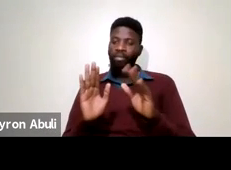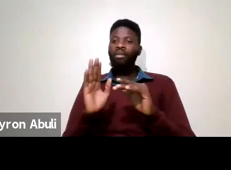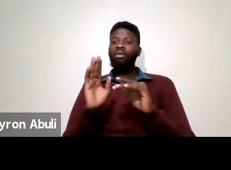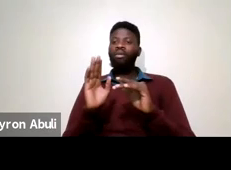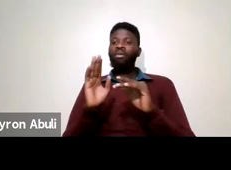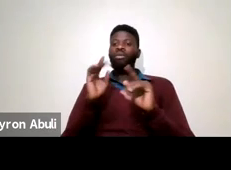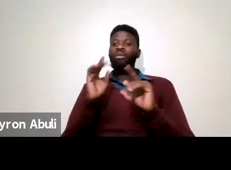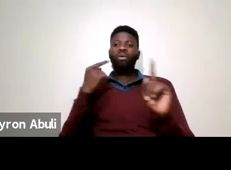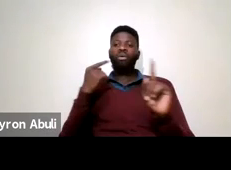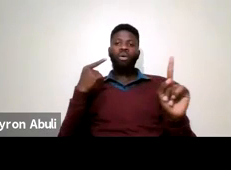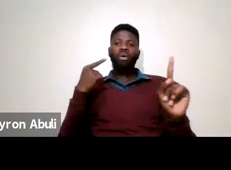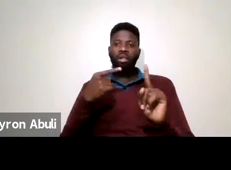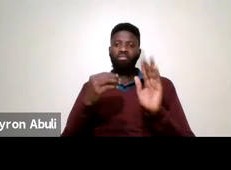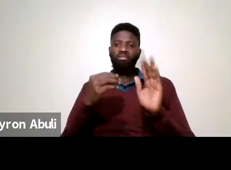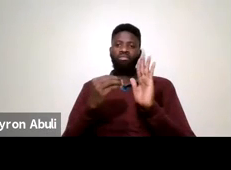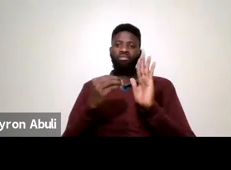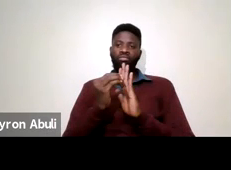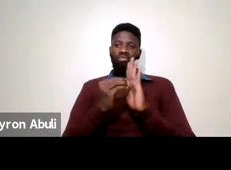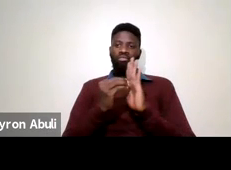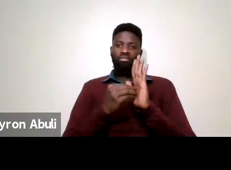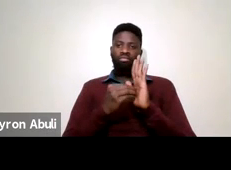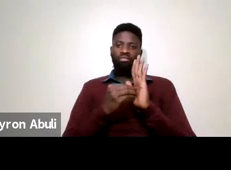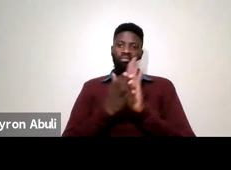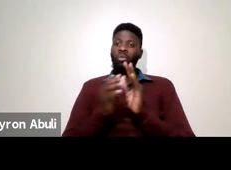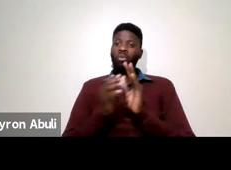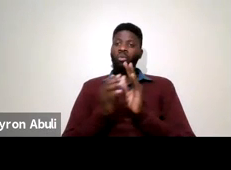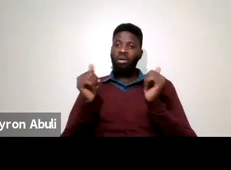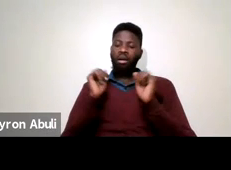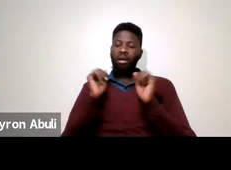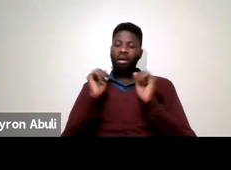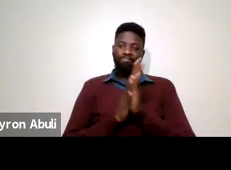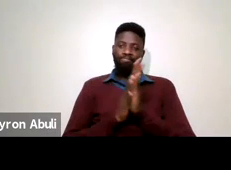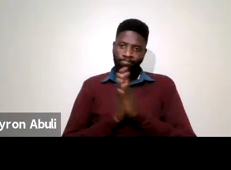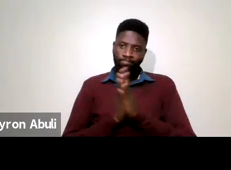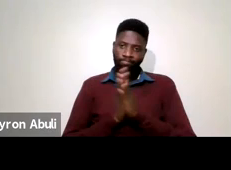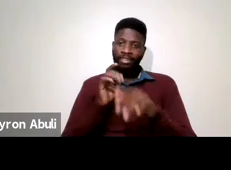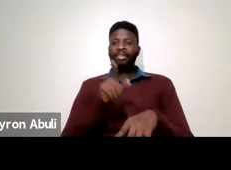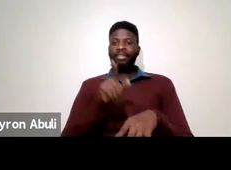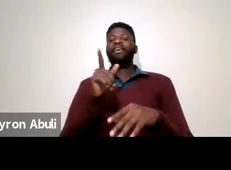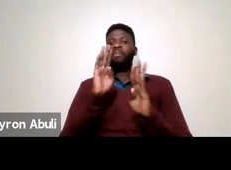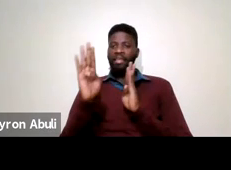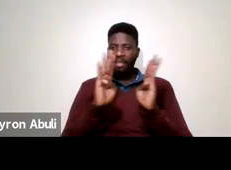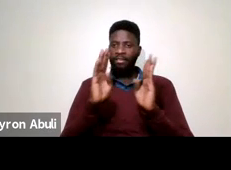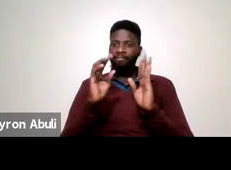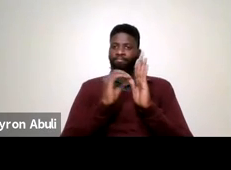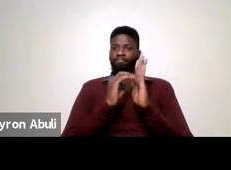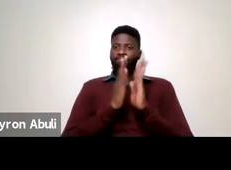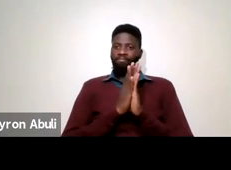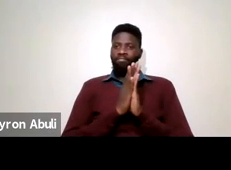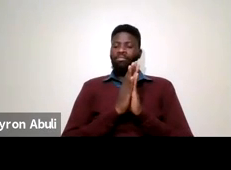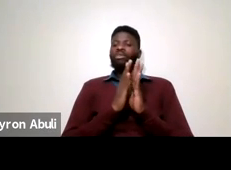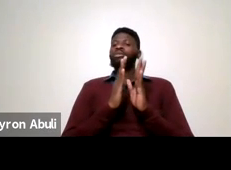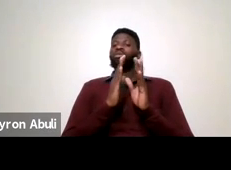incredibly motivating. And as you get into the habit of setting and achieving them, you will find yourself building your